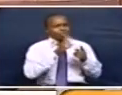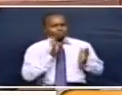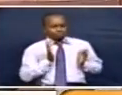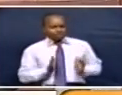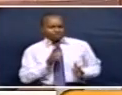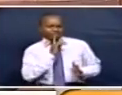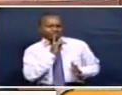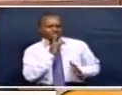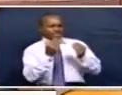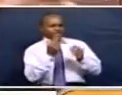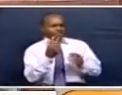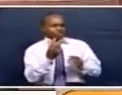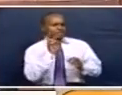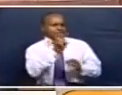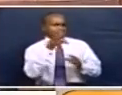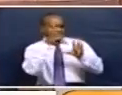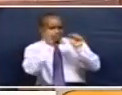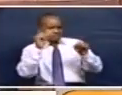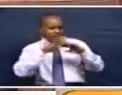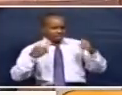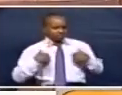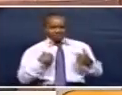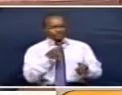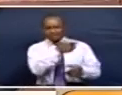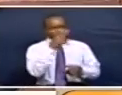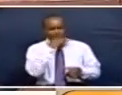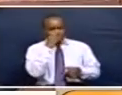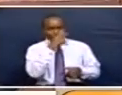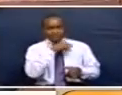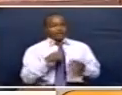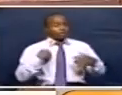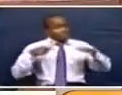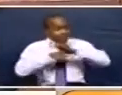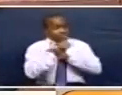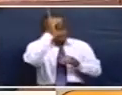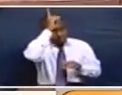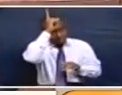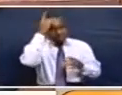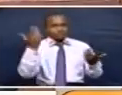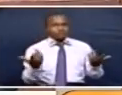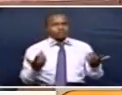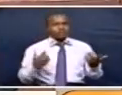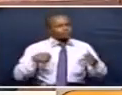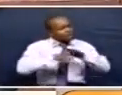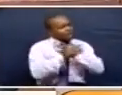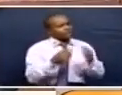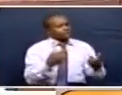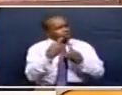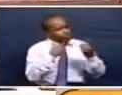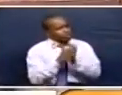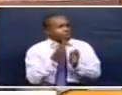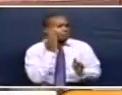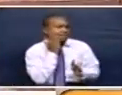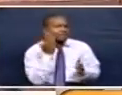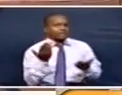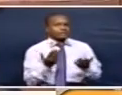I mean, they must be joking. I'm a very hands-on person. I get out to the villages. I get out and I listen to mothers. I get out and I